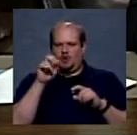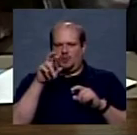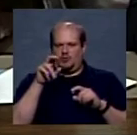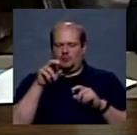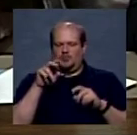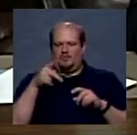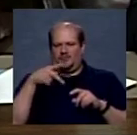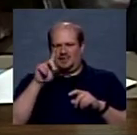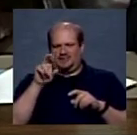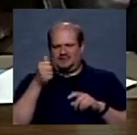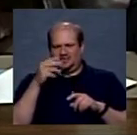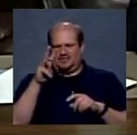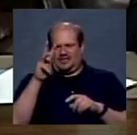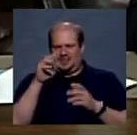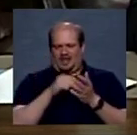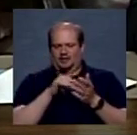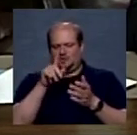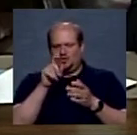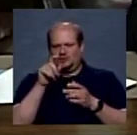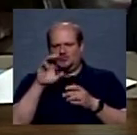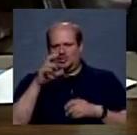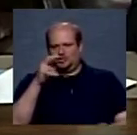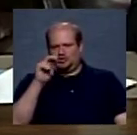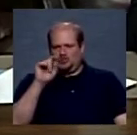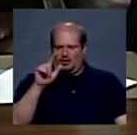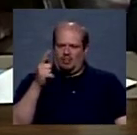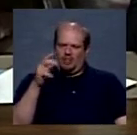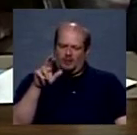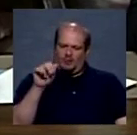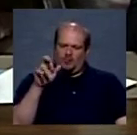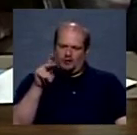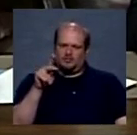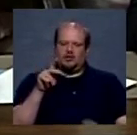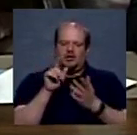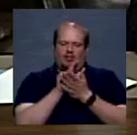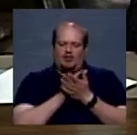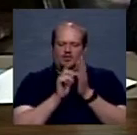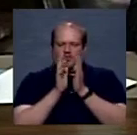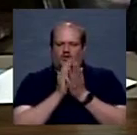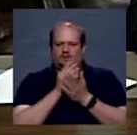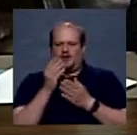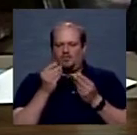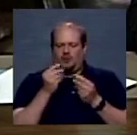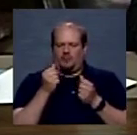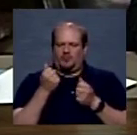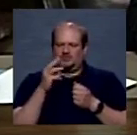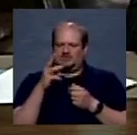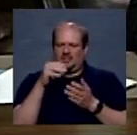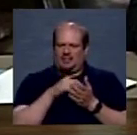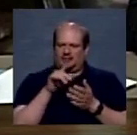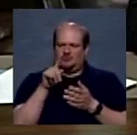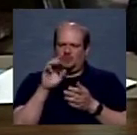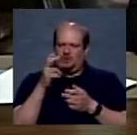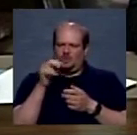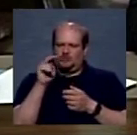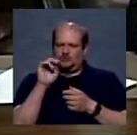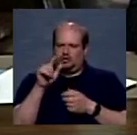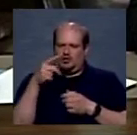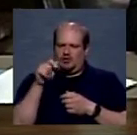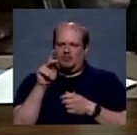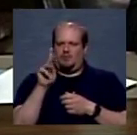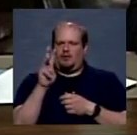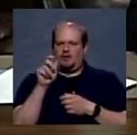located at 16,100 Chenal Parkway, Little Rock, Arkansas, and an ordinance reclassifying property located at 16,100 Chenal Parkway in the city